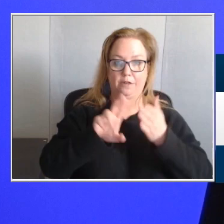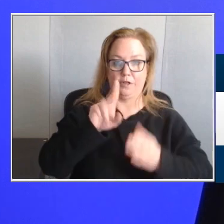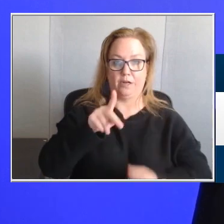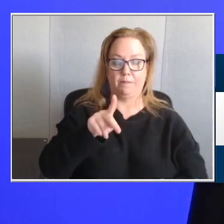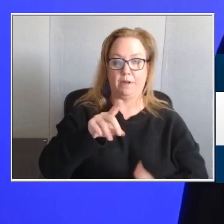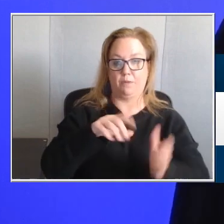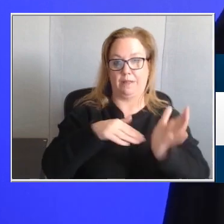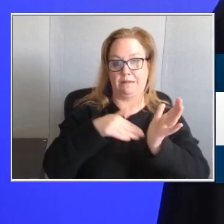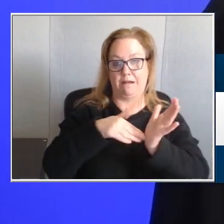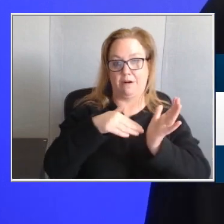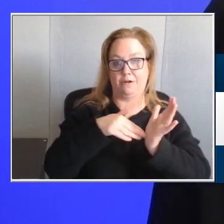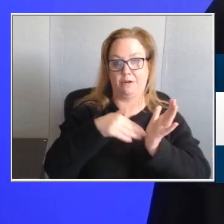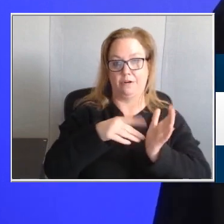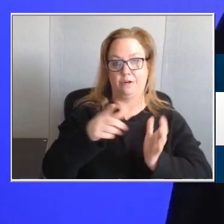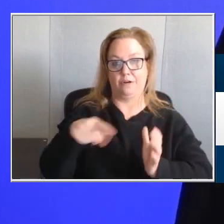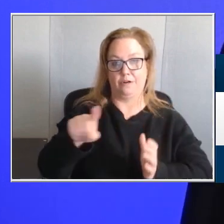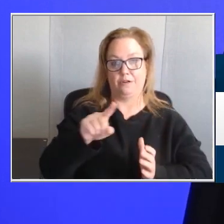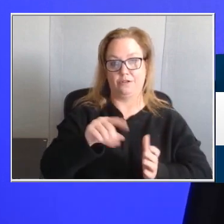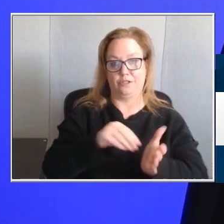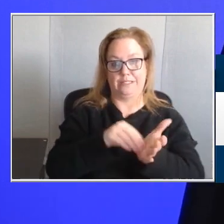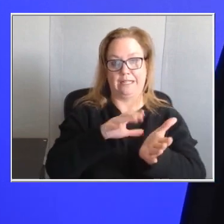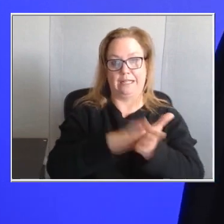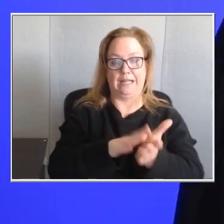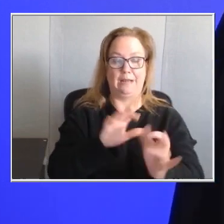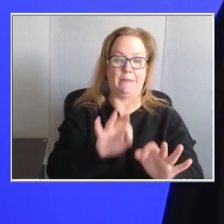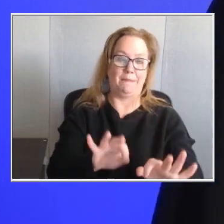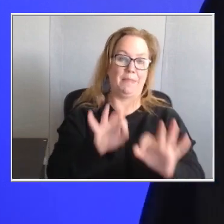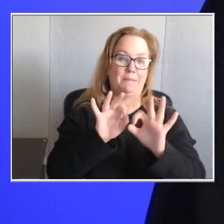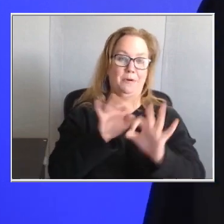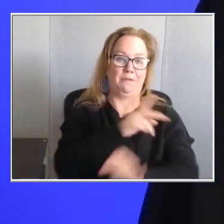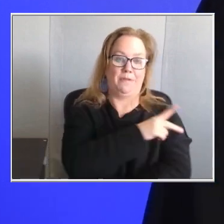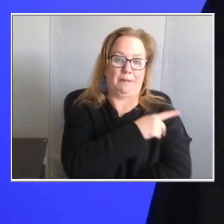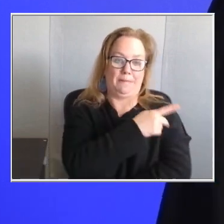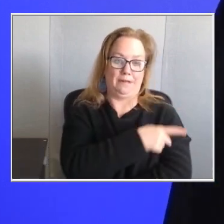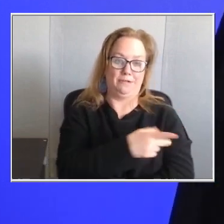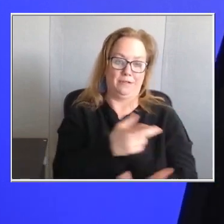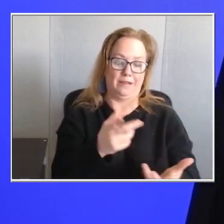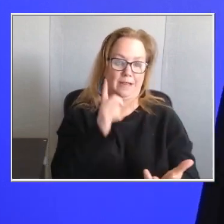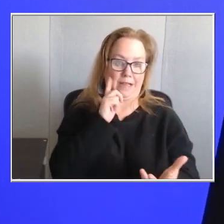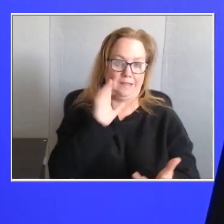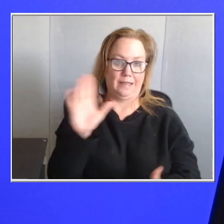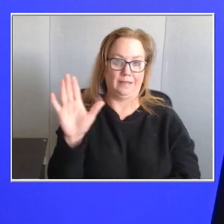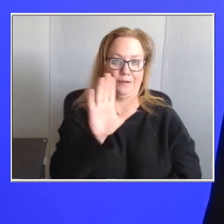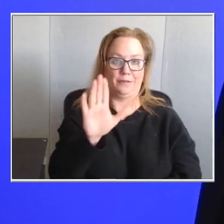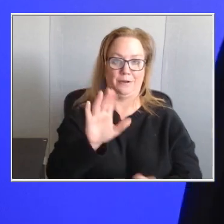Shanae, she has claimed that I'm the perfect patient, which, you know, I think they're the perfect